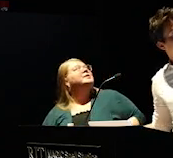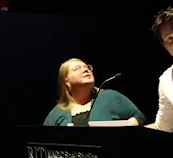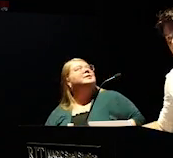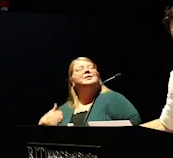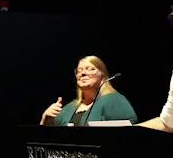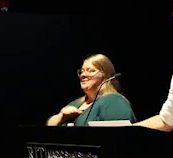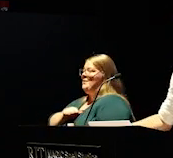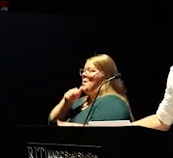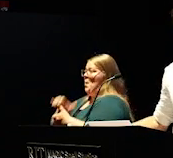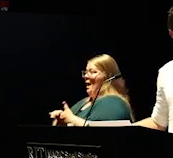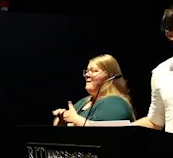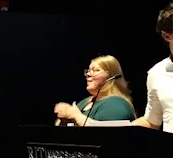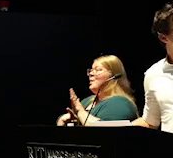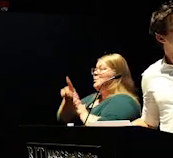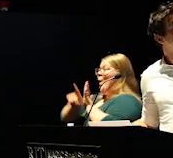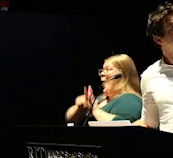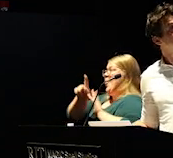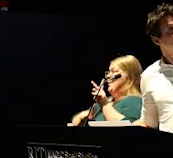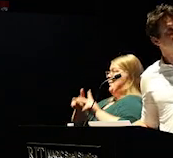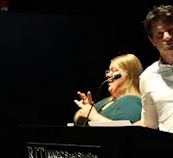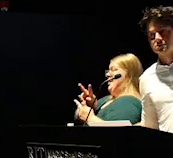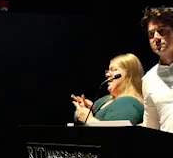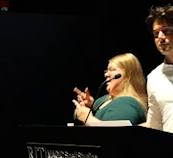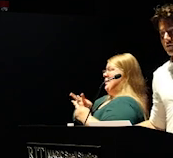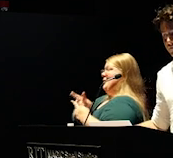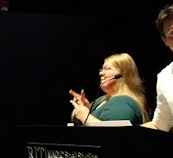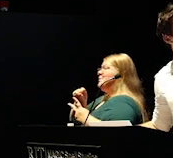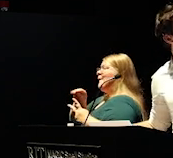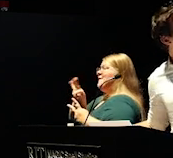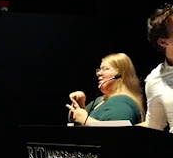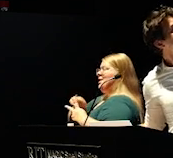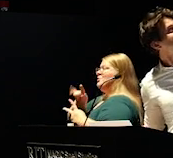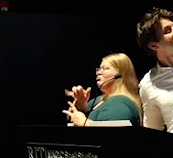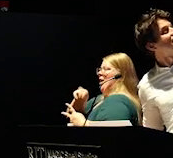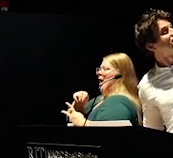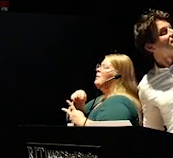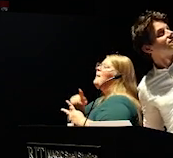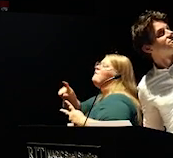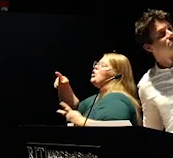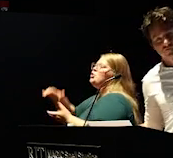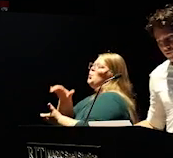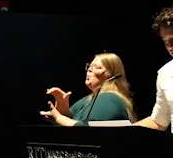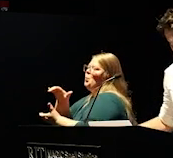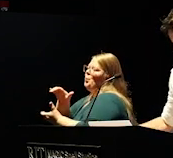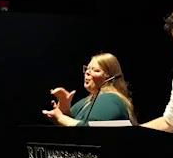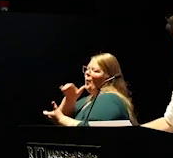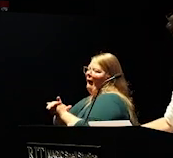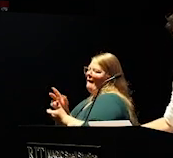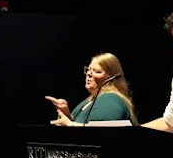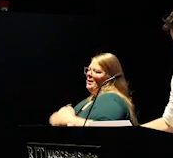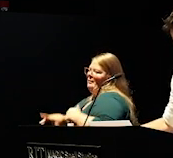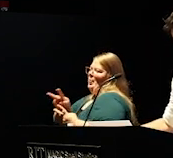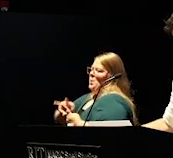there in the picture are Sophie and Rain, my original children from my first marriage. And then Allie and I have those two beautiful boys, Rhodes and